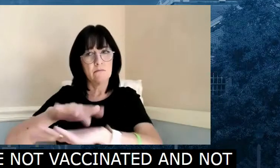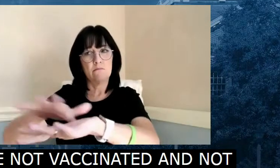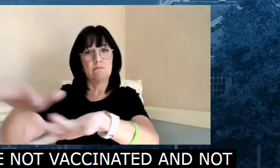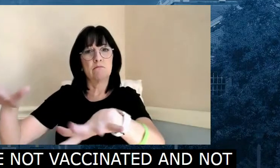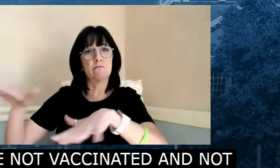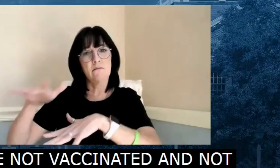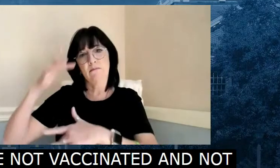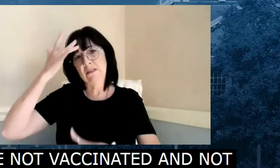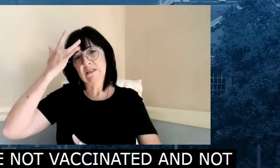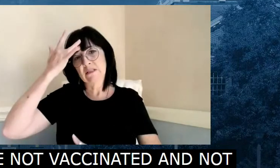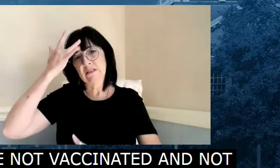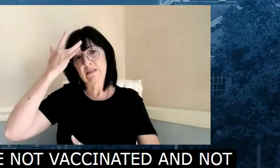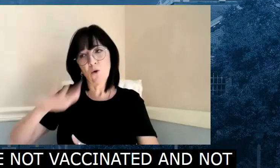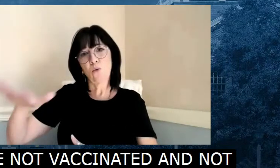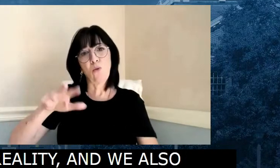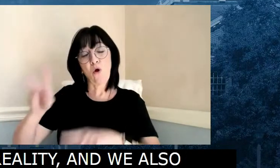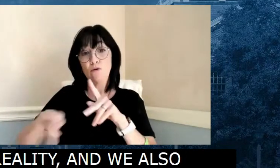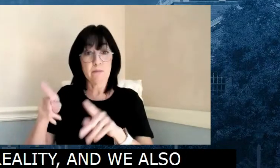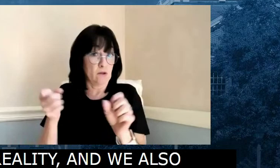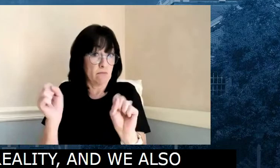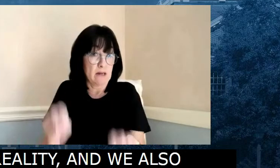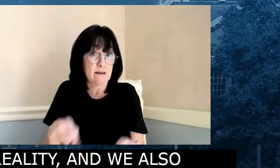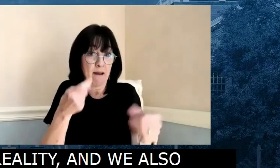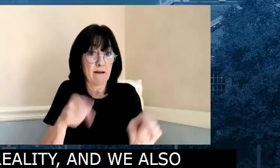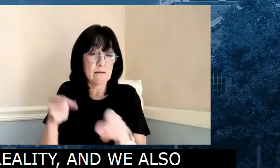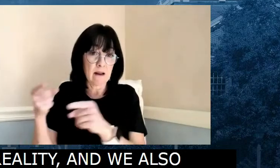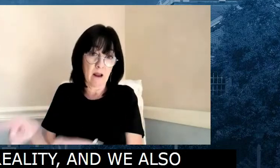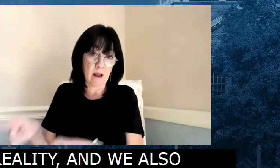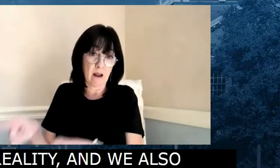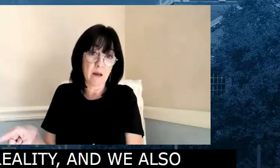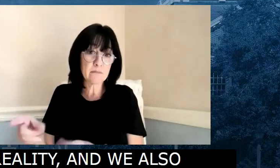mentioned in my presentation, that